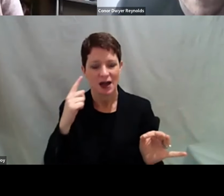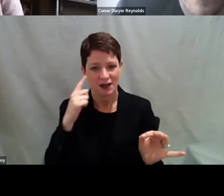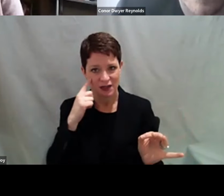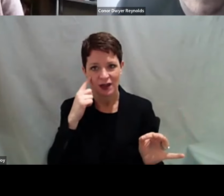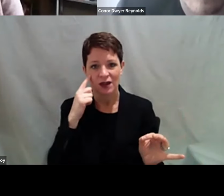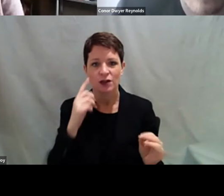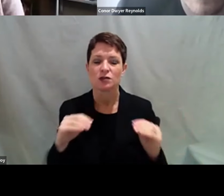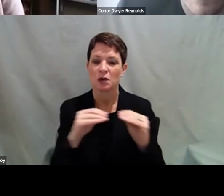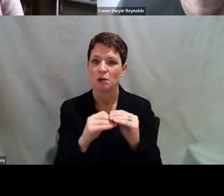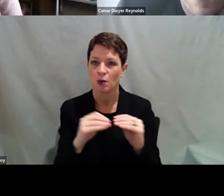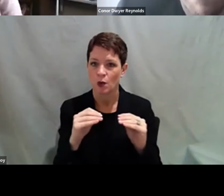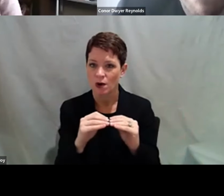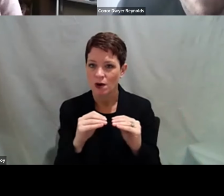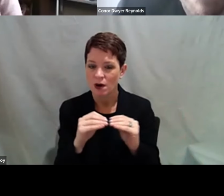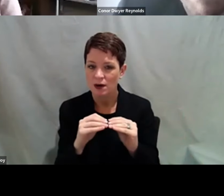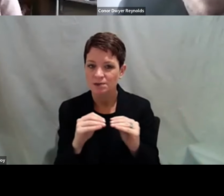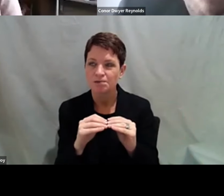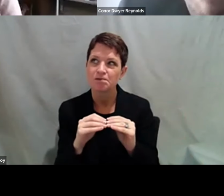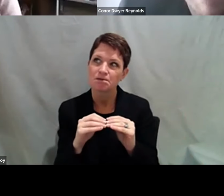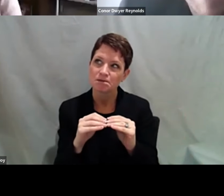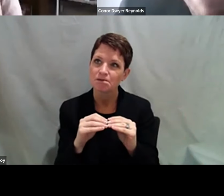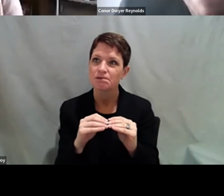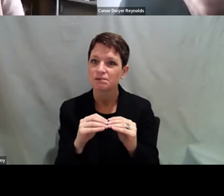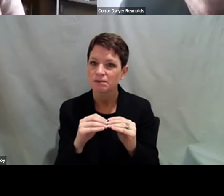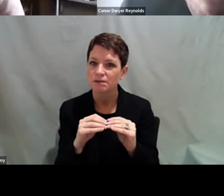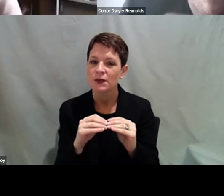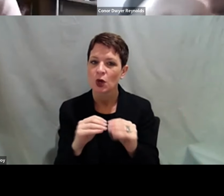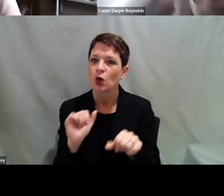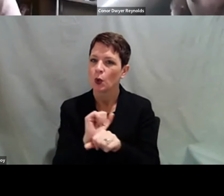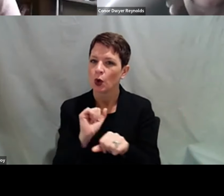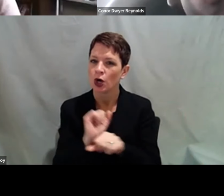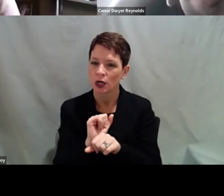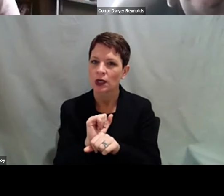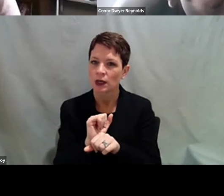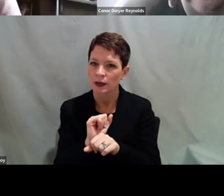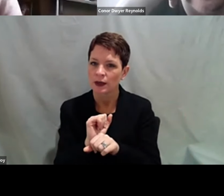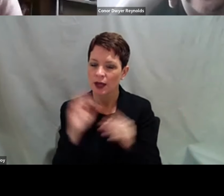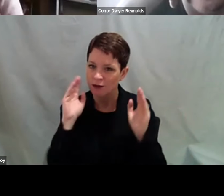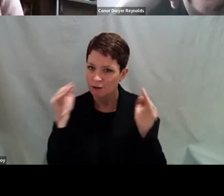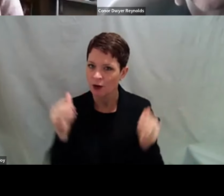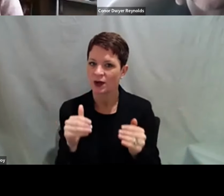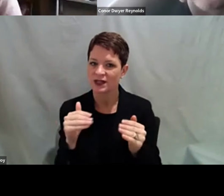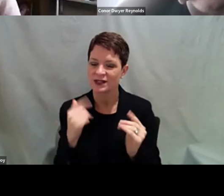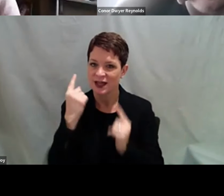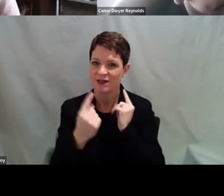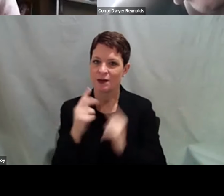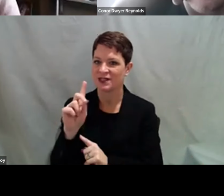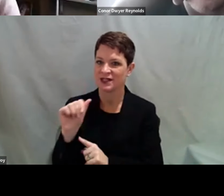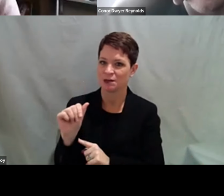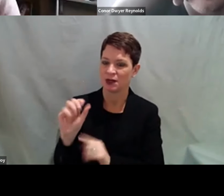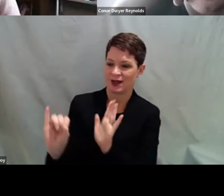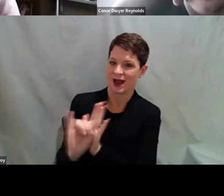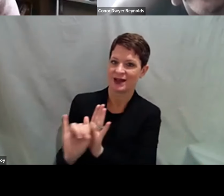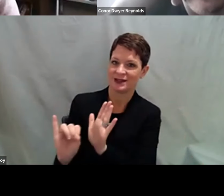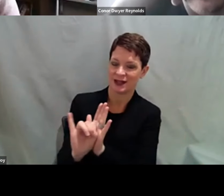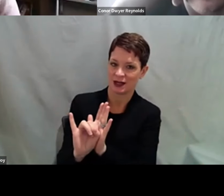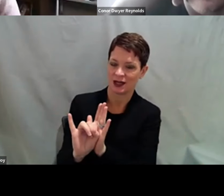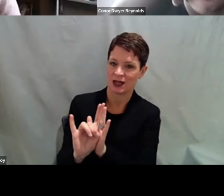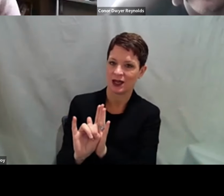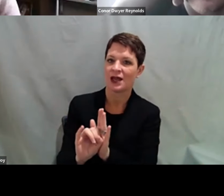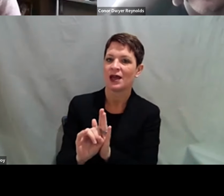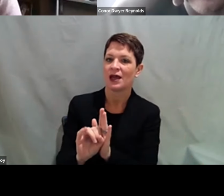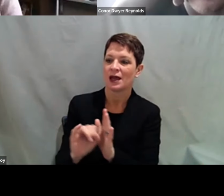lot more sort of work thinking about issues of disability identity and claiming